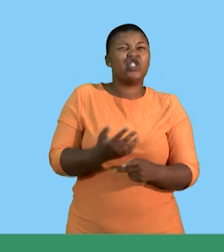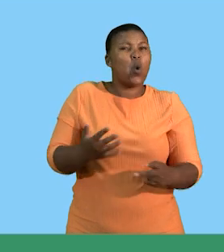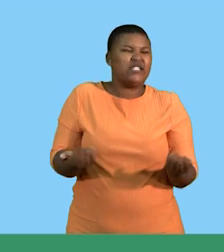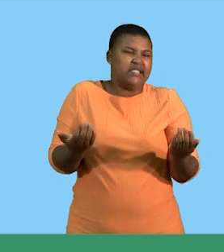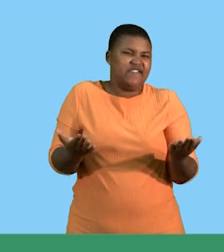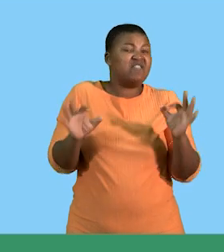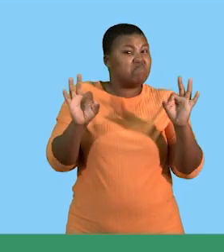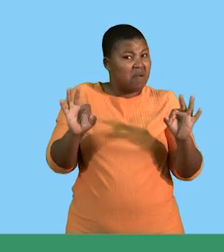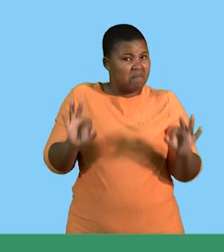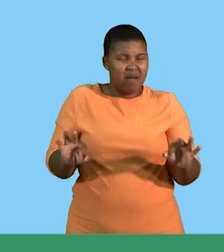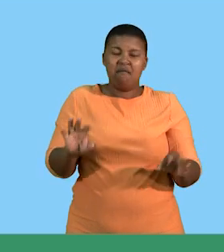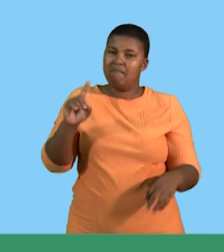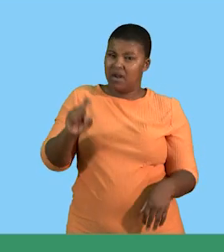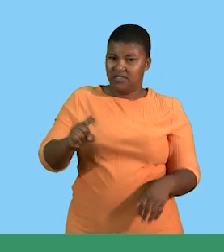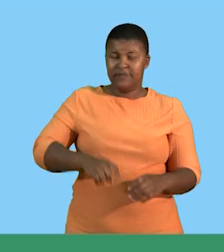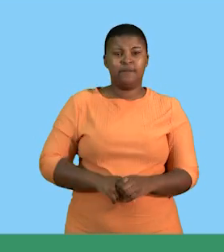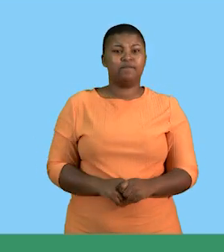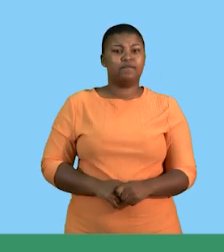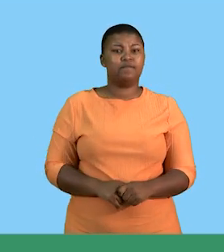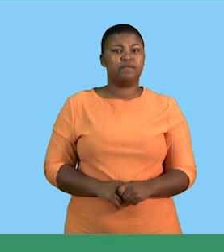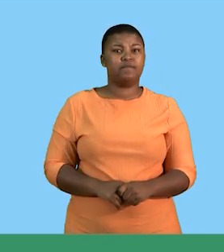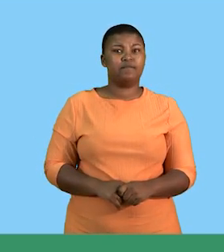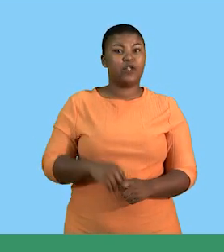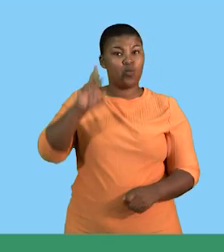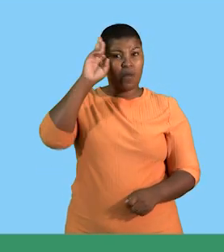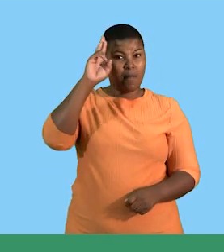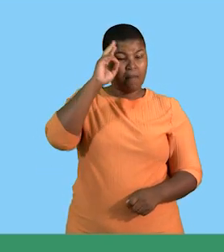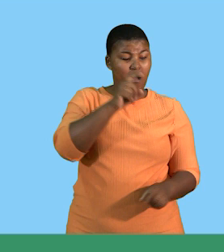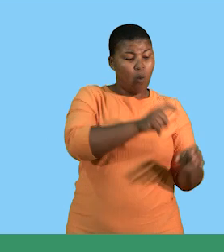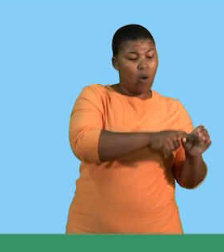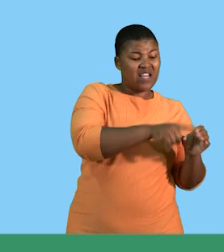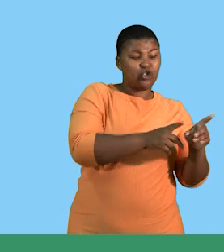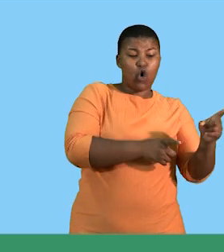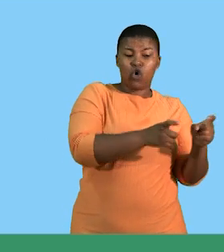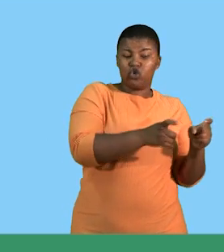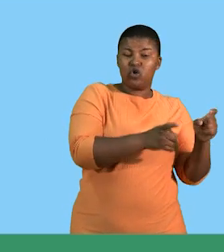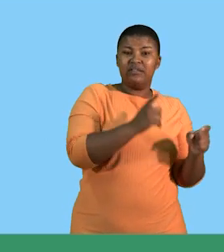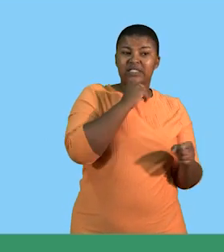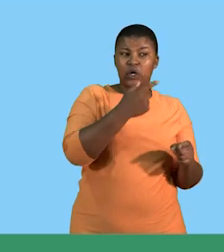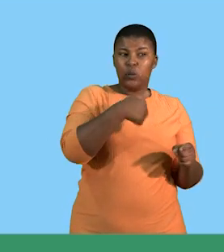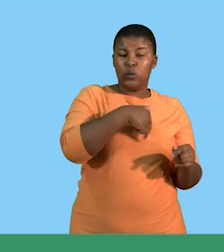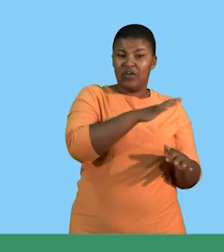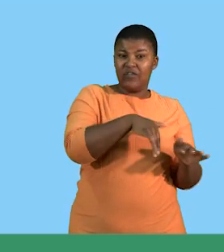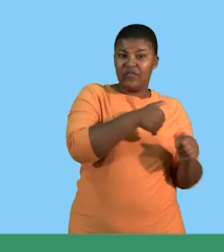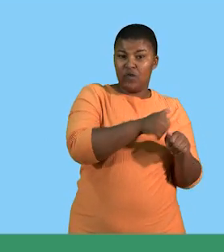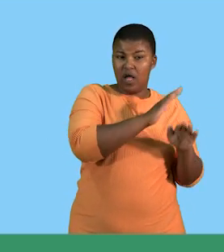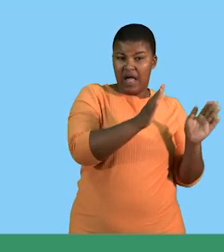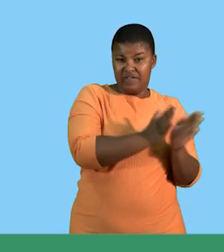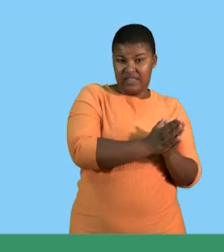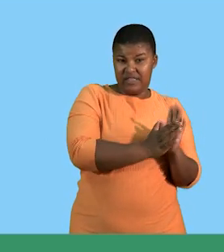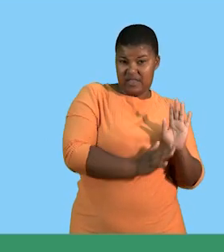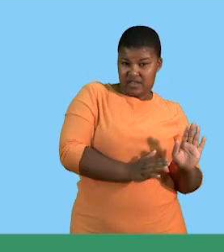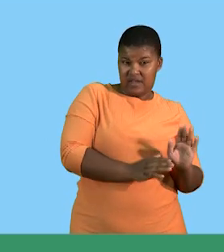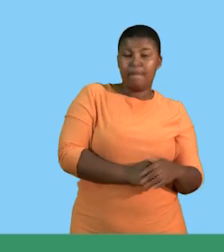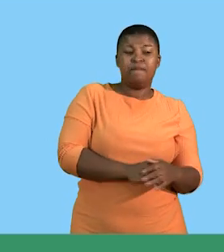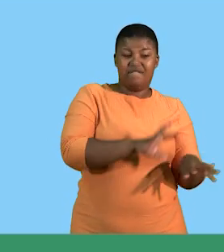service right the first time. So remember, in control we refer to taking corrective measures. Now here is